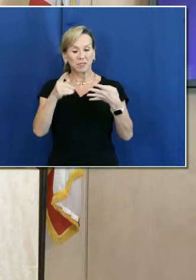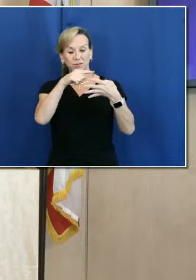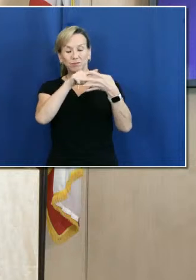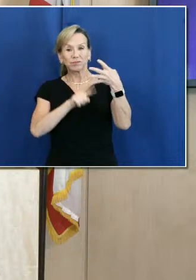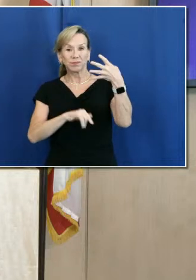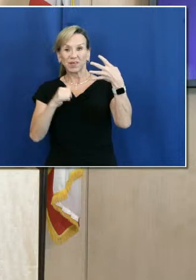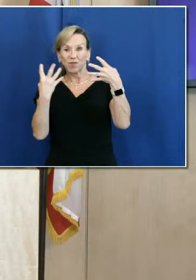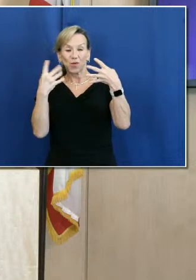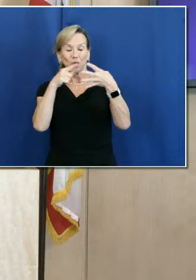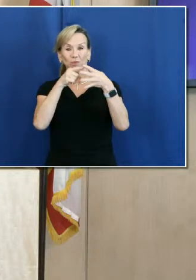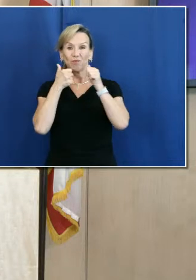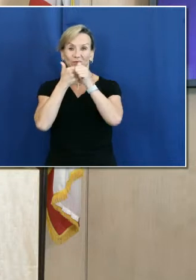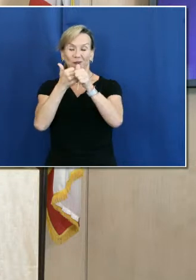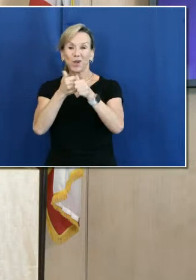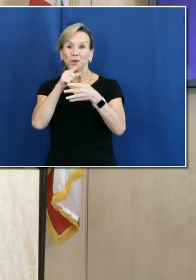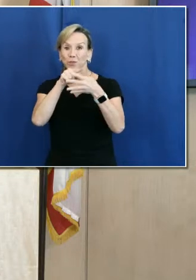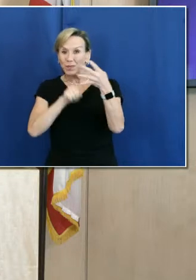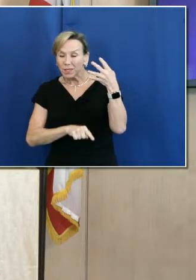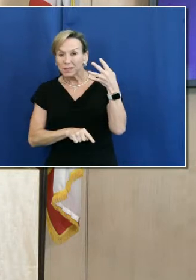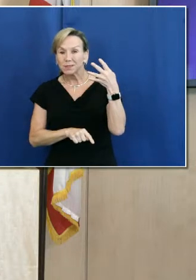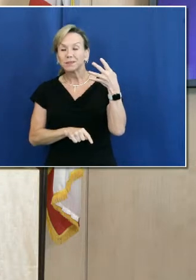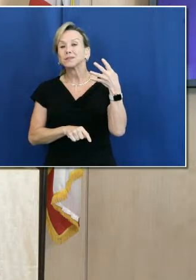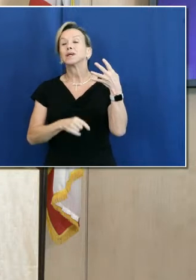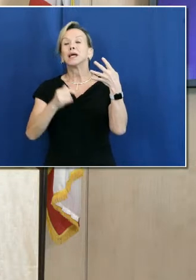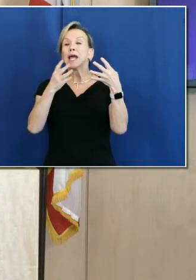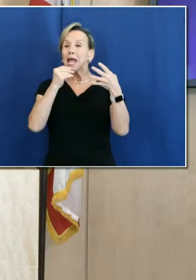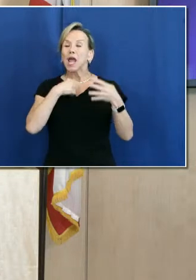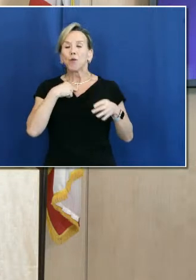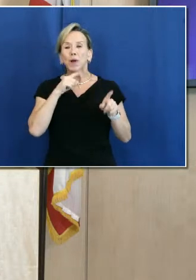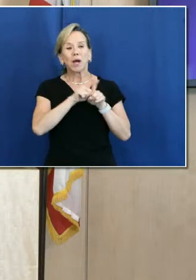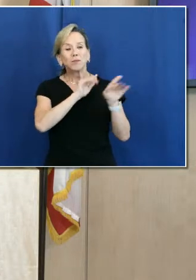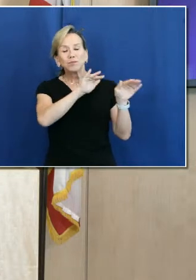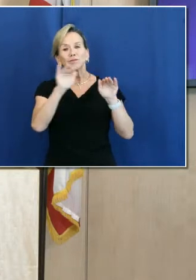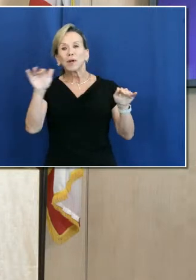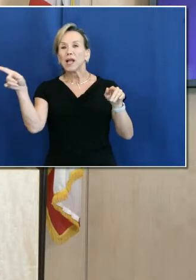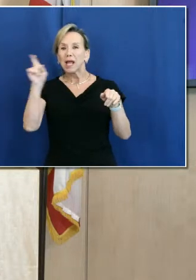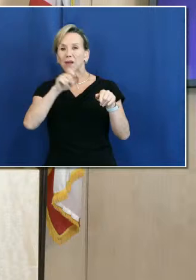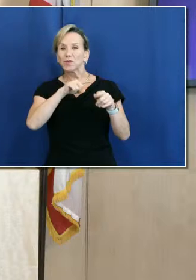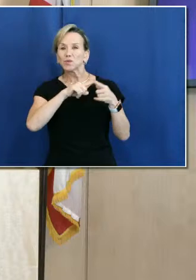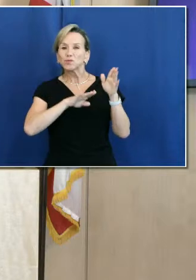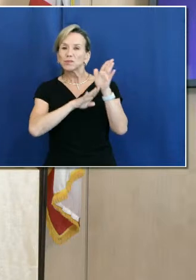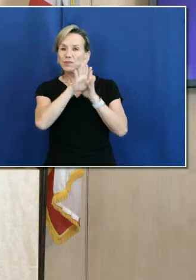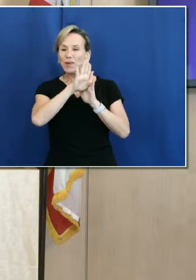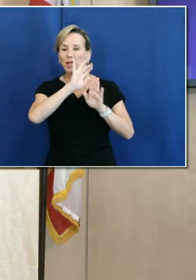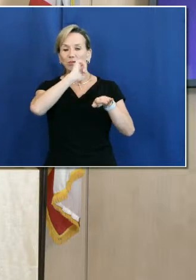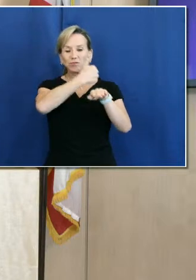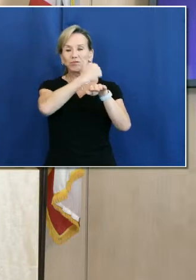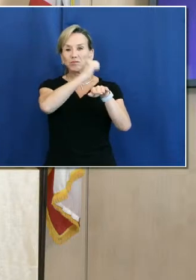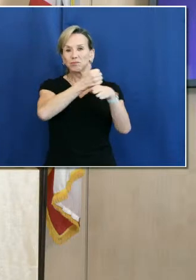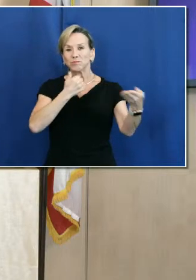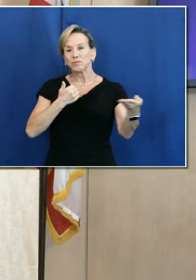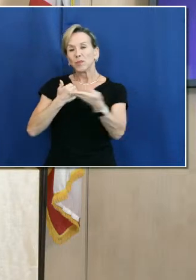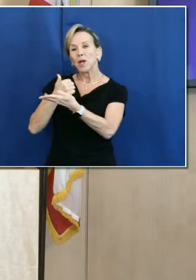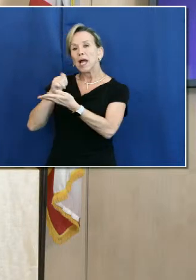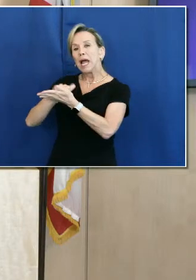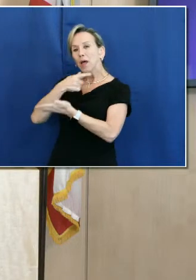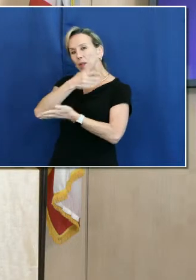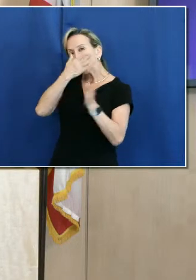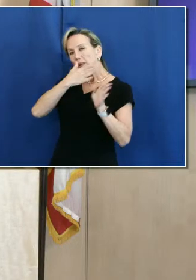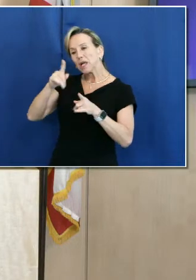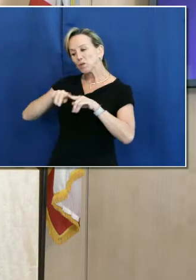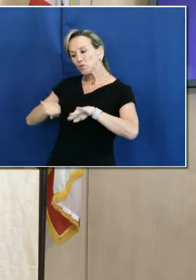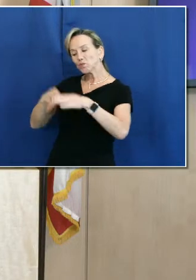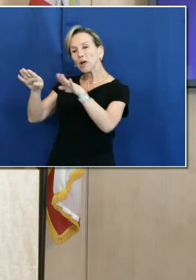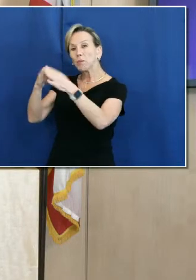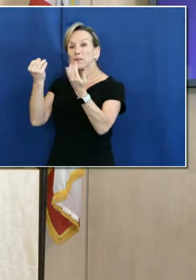higher education to develop their safe reopening plans and adhere to those